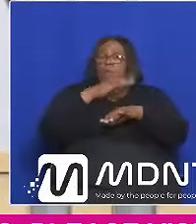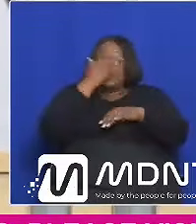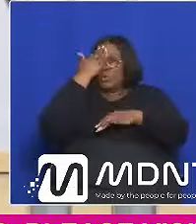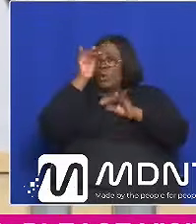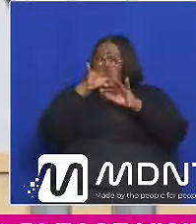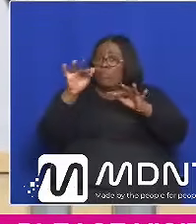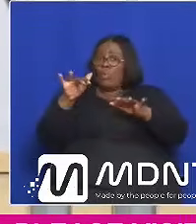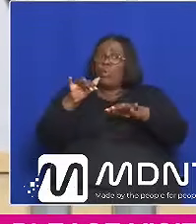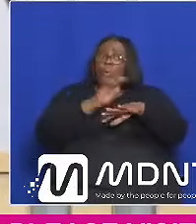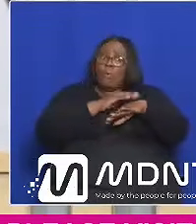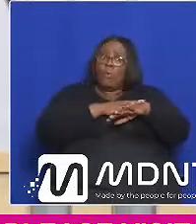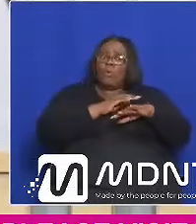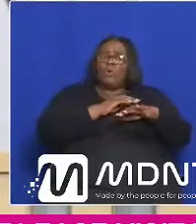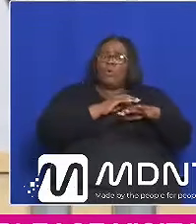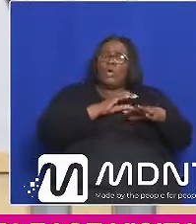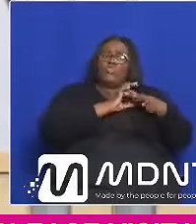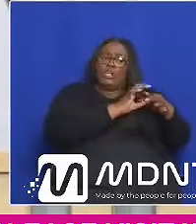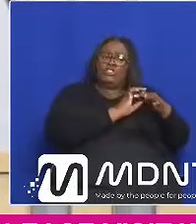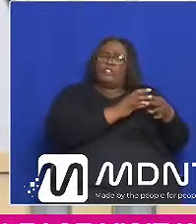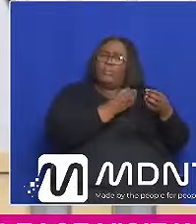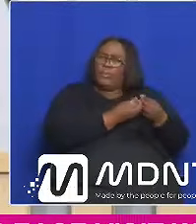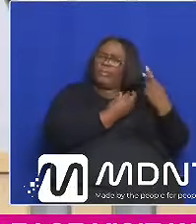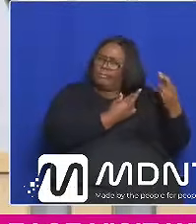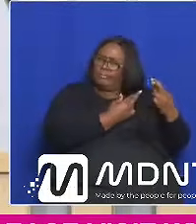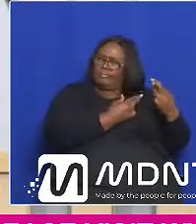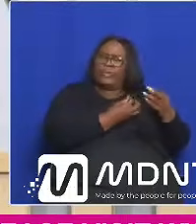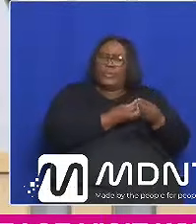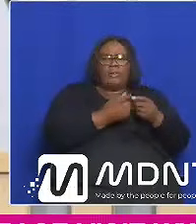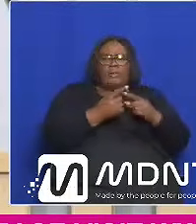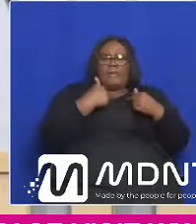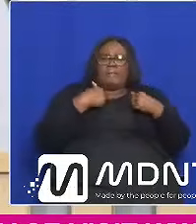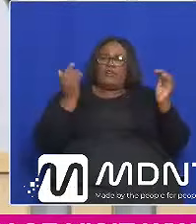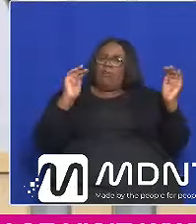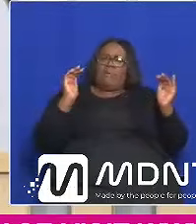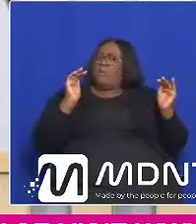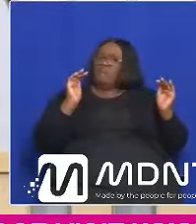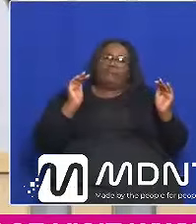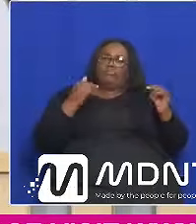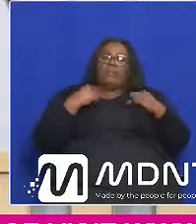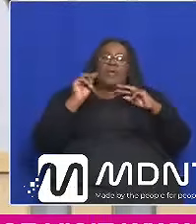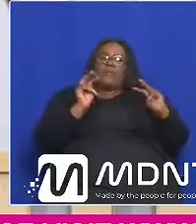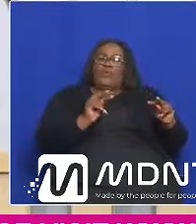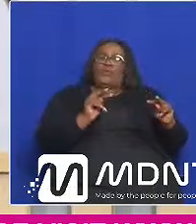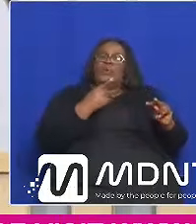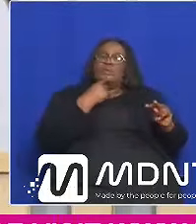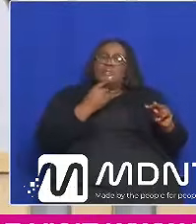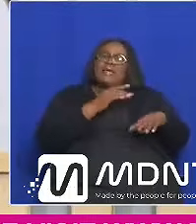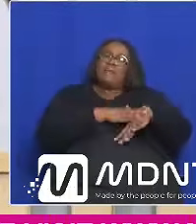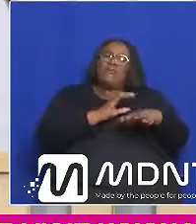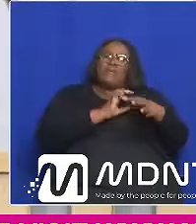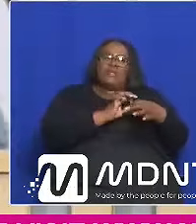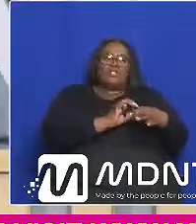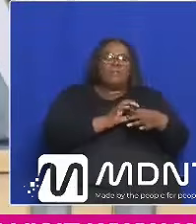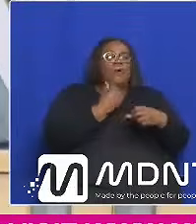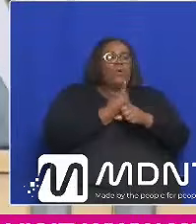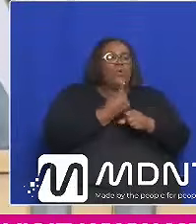what I had with him. So my view is, when you say more of a relationship, I will always go and check